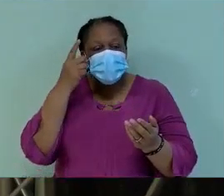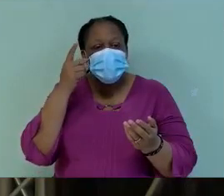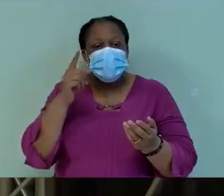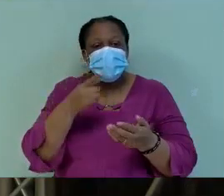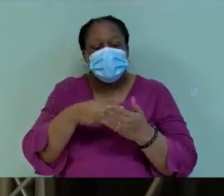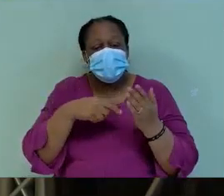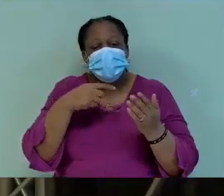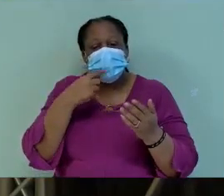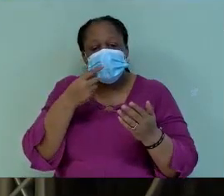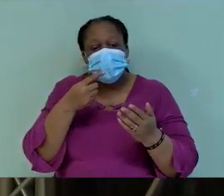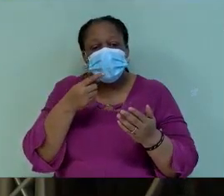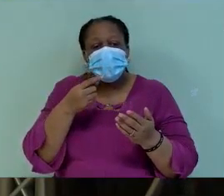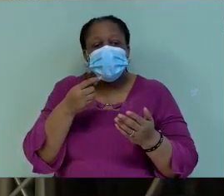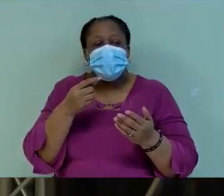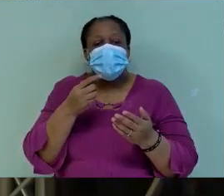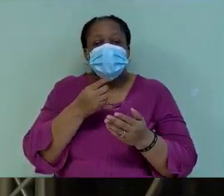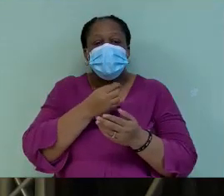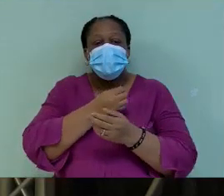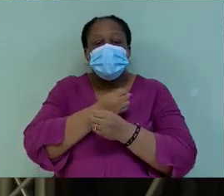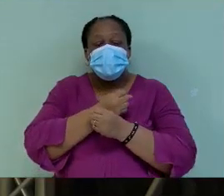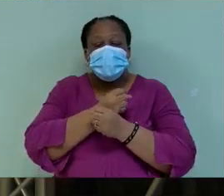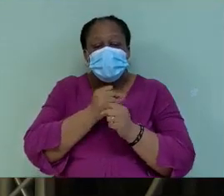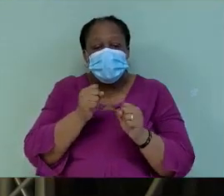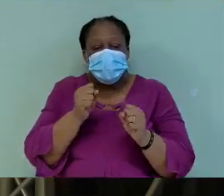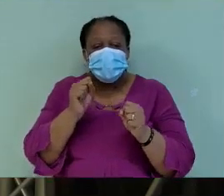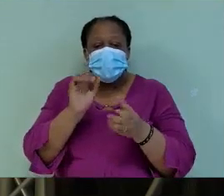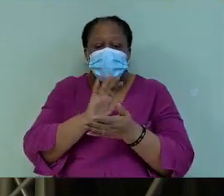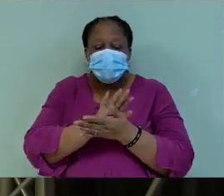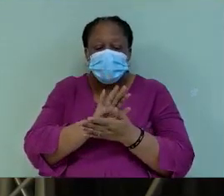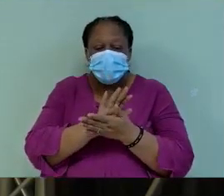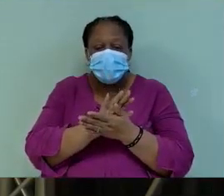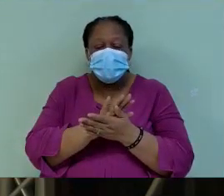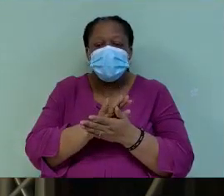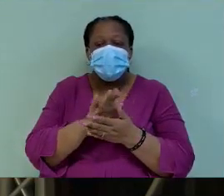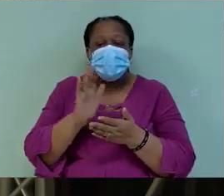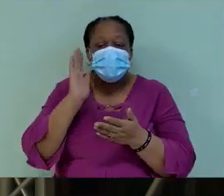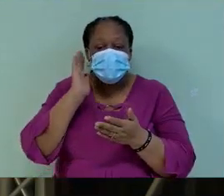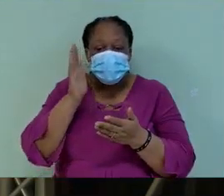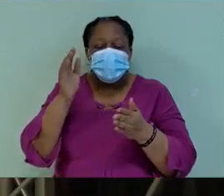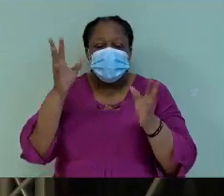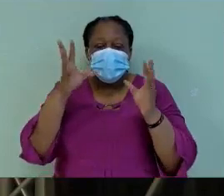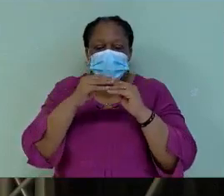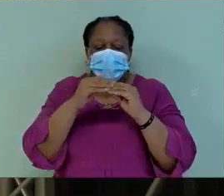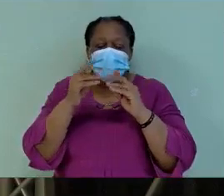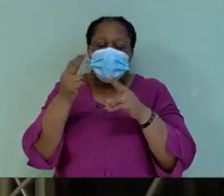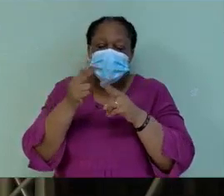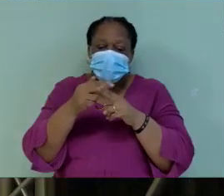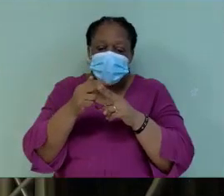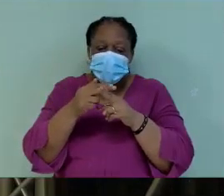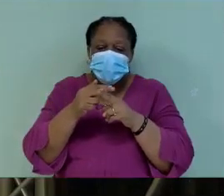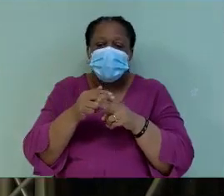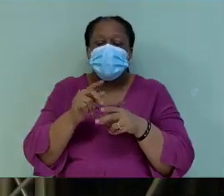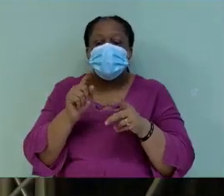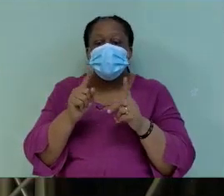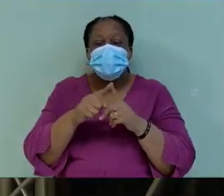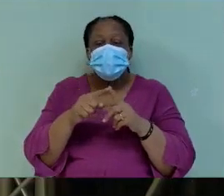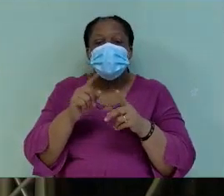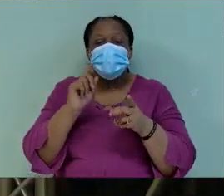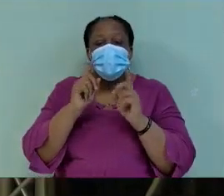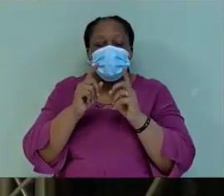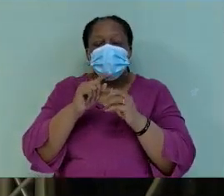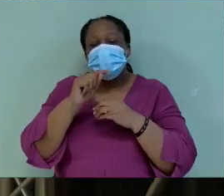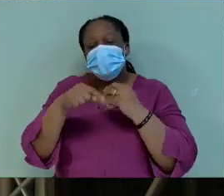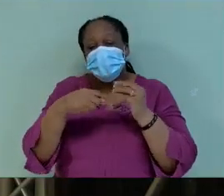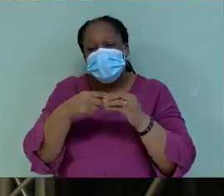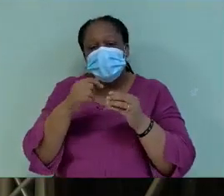informed, the Safe School Committee should be meeting soon to discuss those protocols for